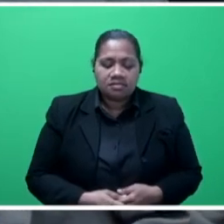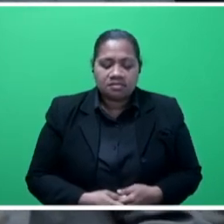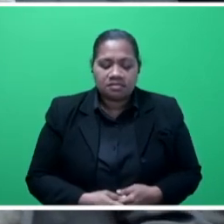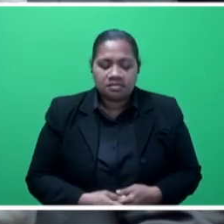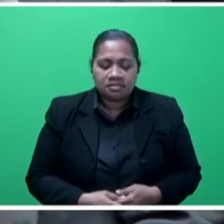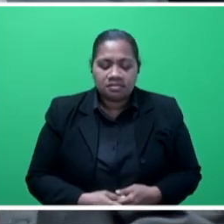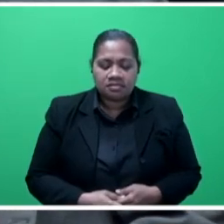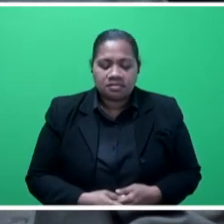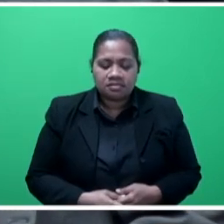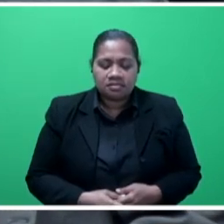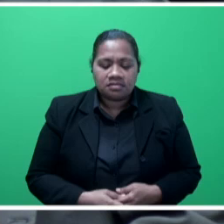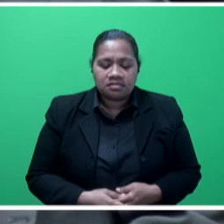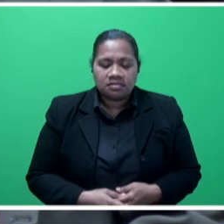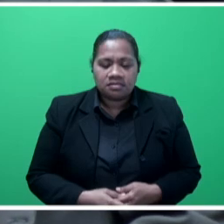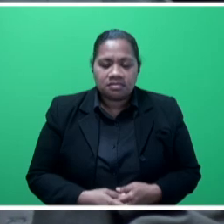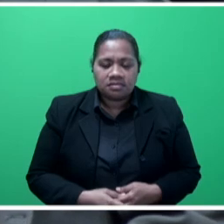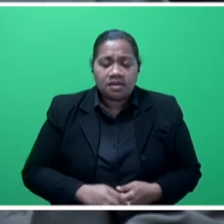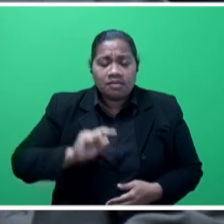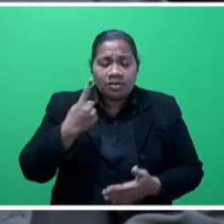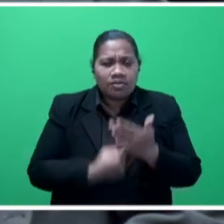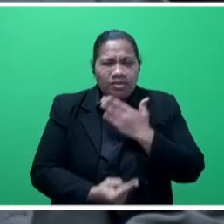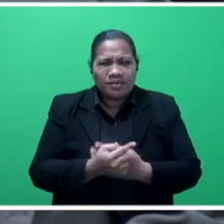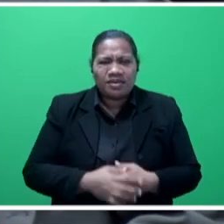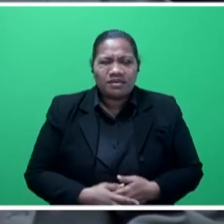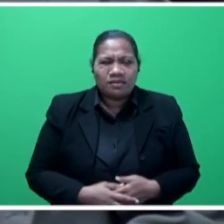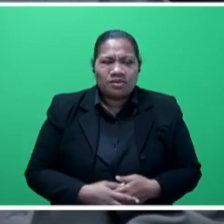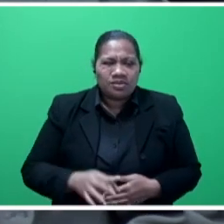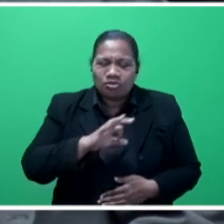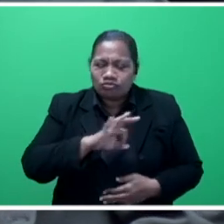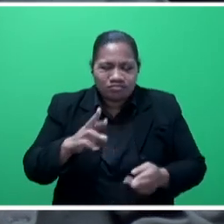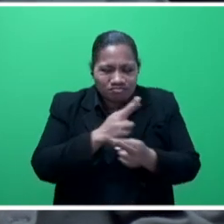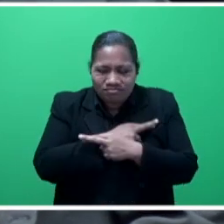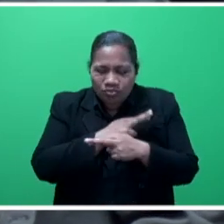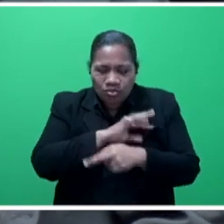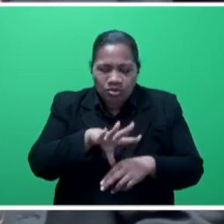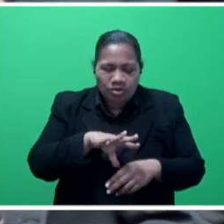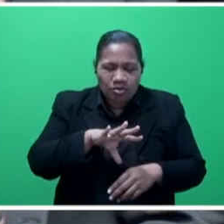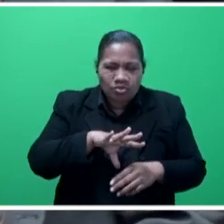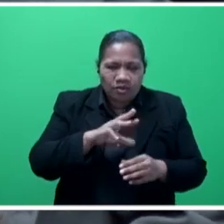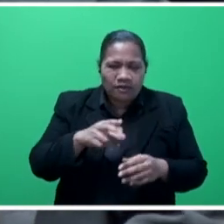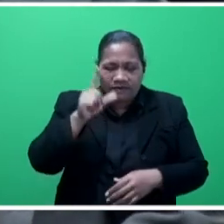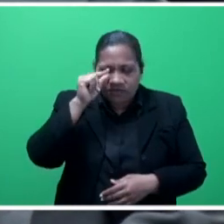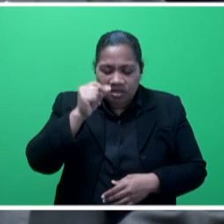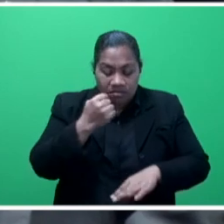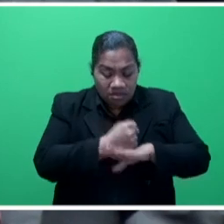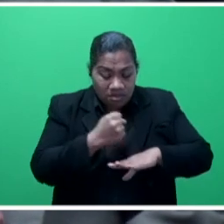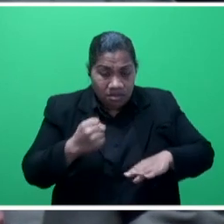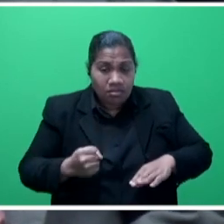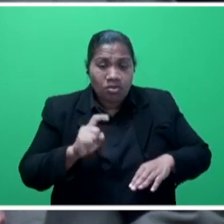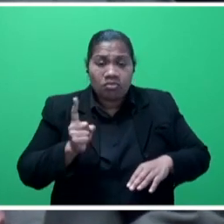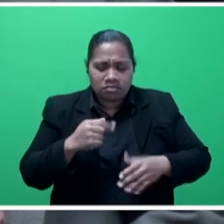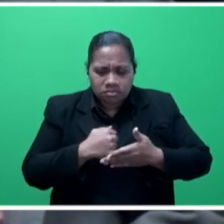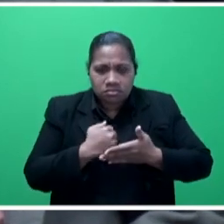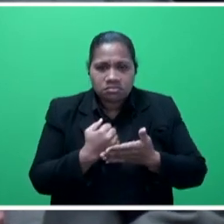are being very disrespectful to everyday Fijians for whom the government has been a pillar of support, steering